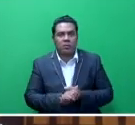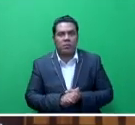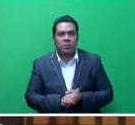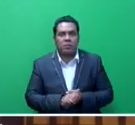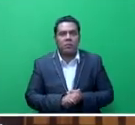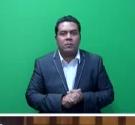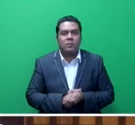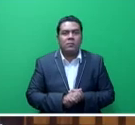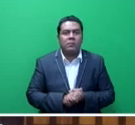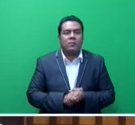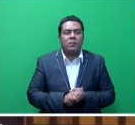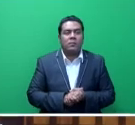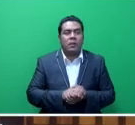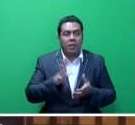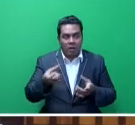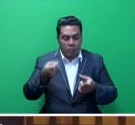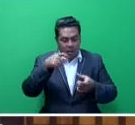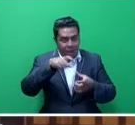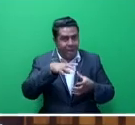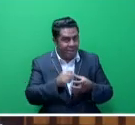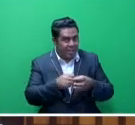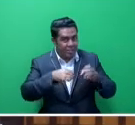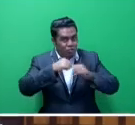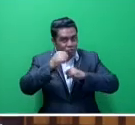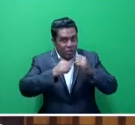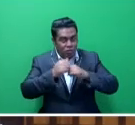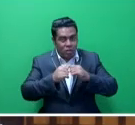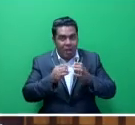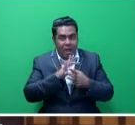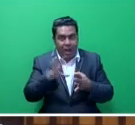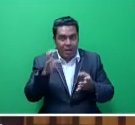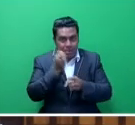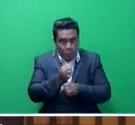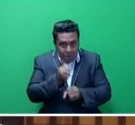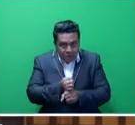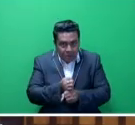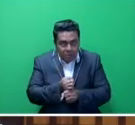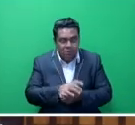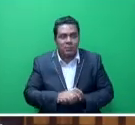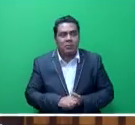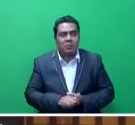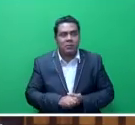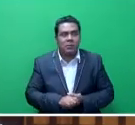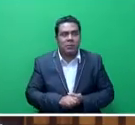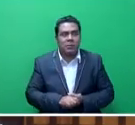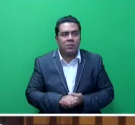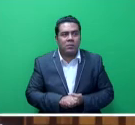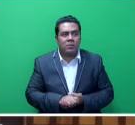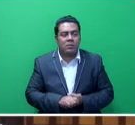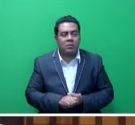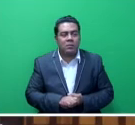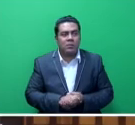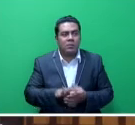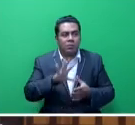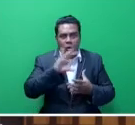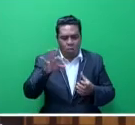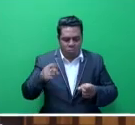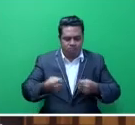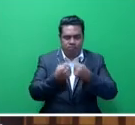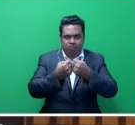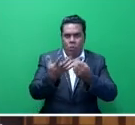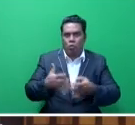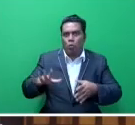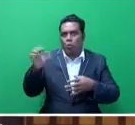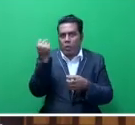measures that will cause structural unemployment and wide-scale poverty. We are no longer fighting to win a single